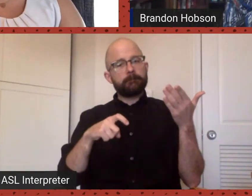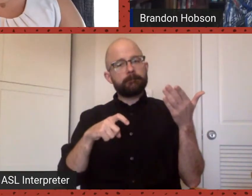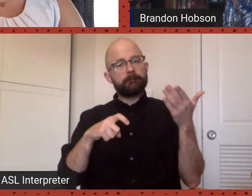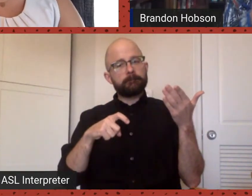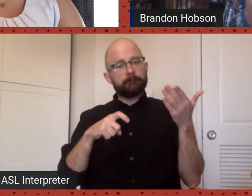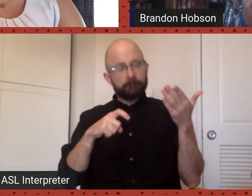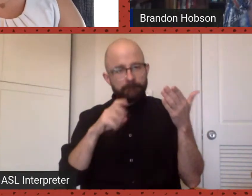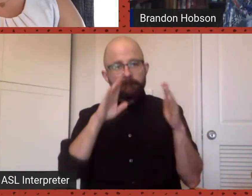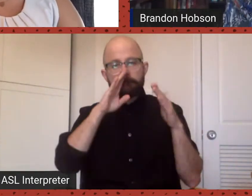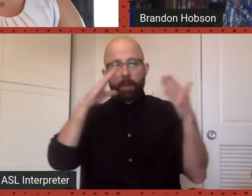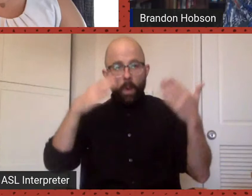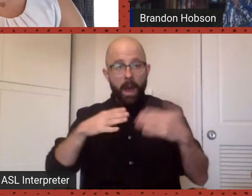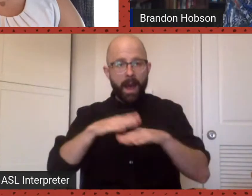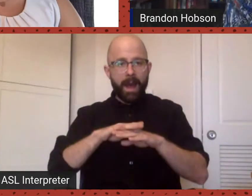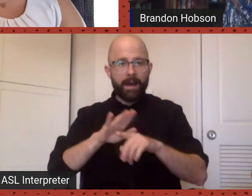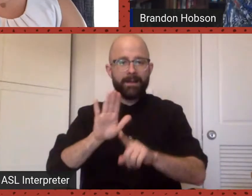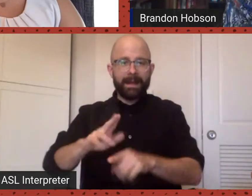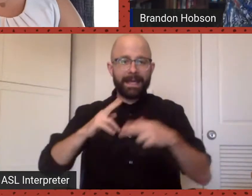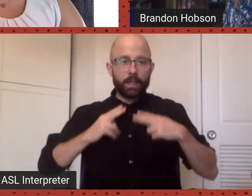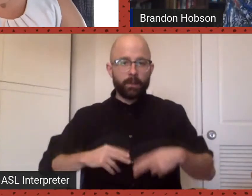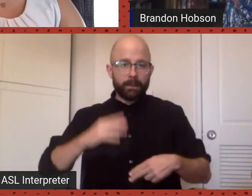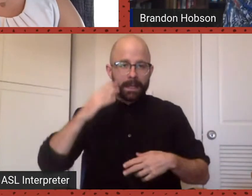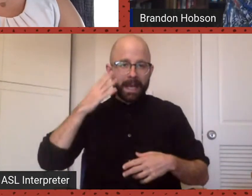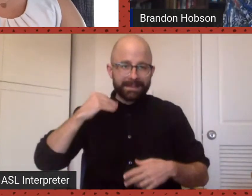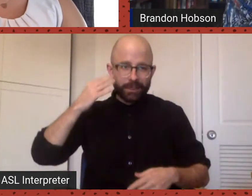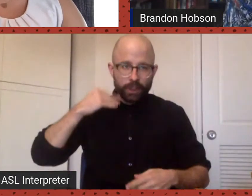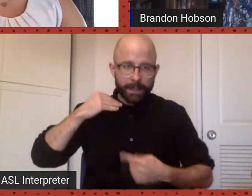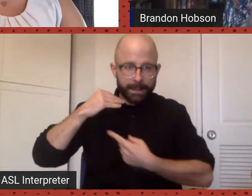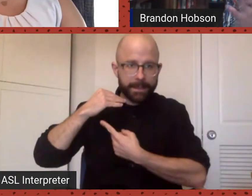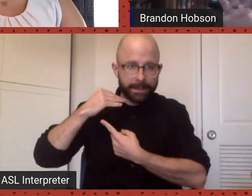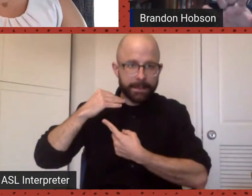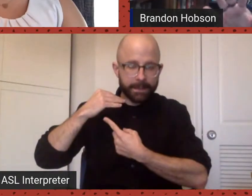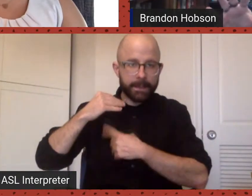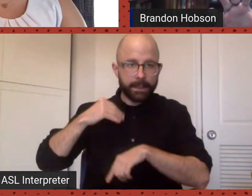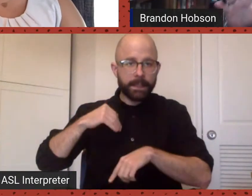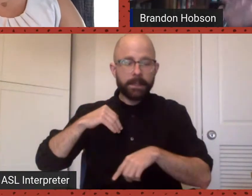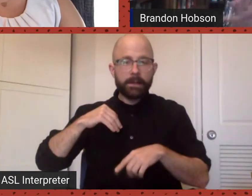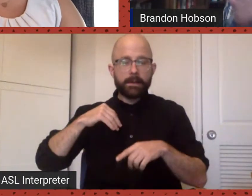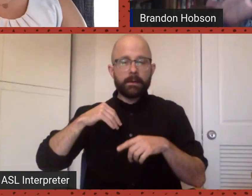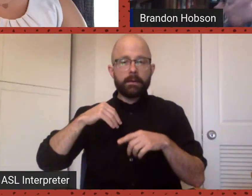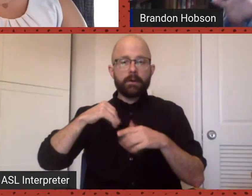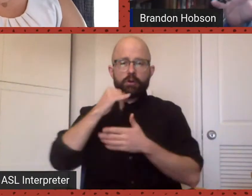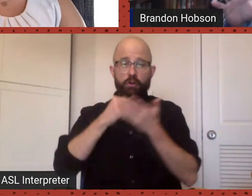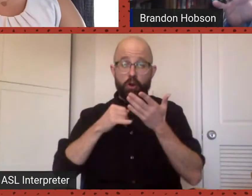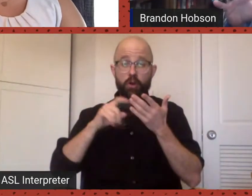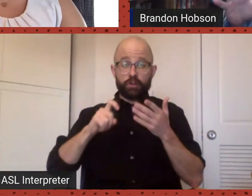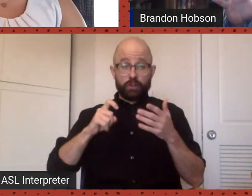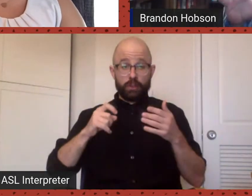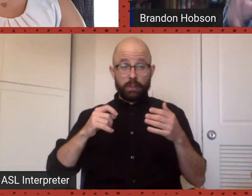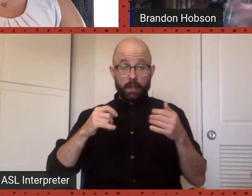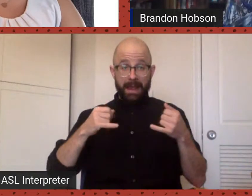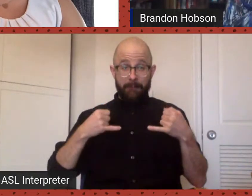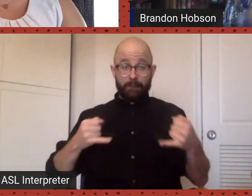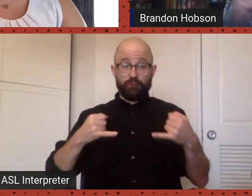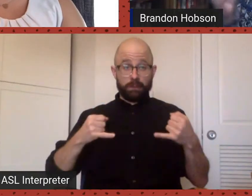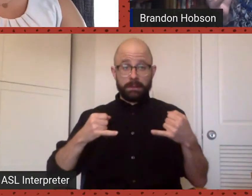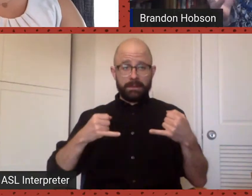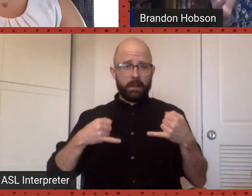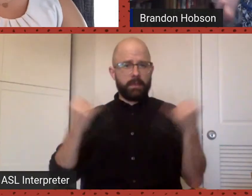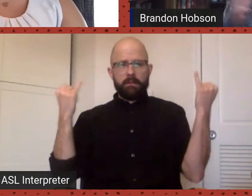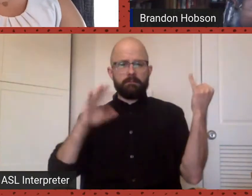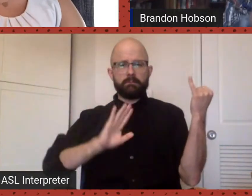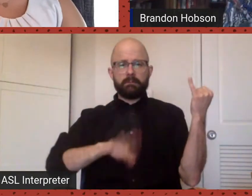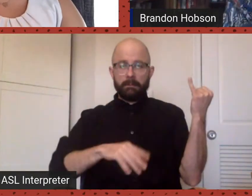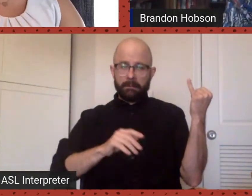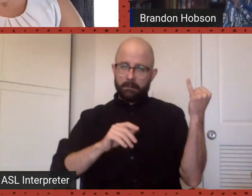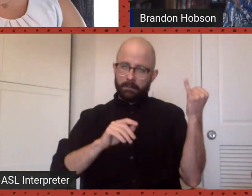focus on the human condition, and that art should push boundaries and make people uncomfortable because life is